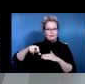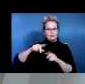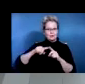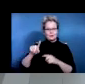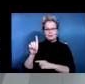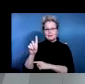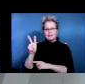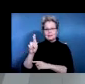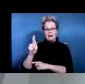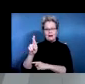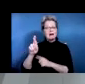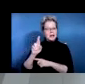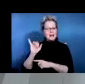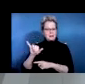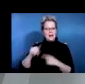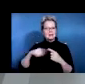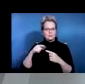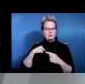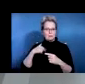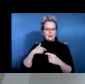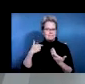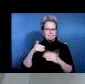initially submitted. Uh, next slide, please.